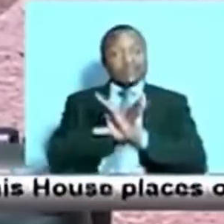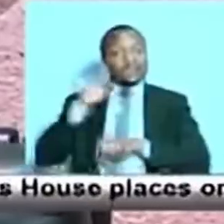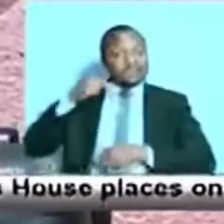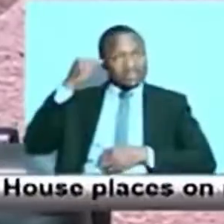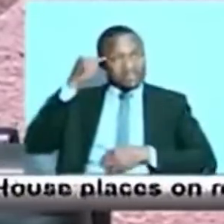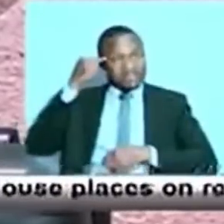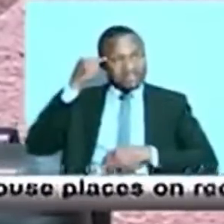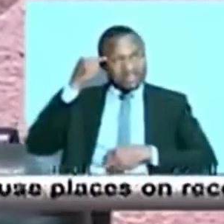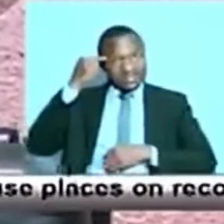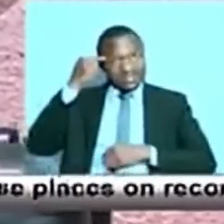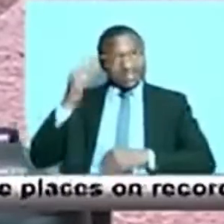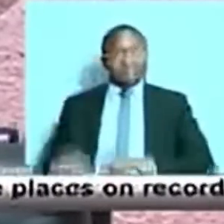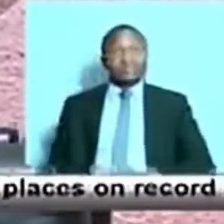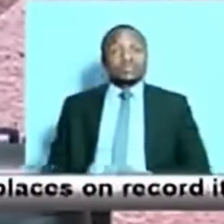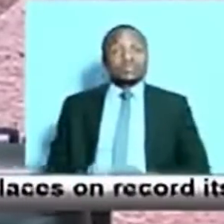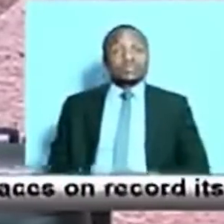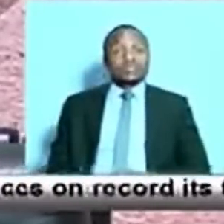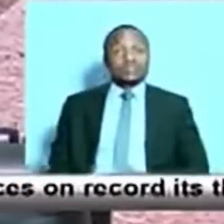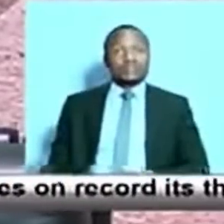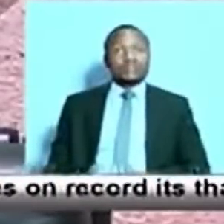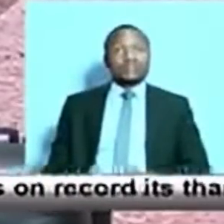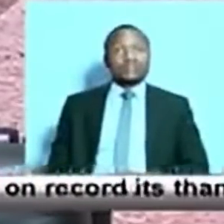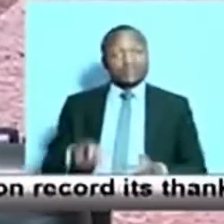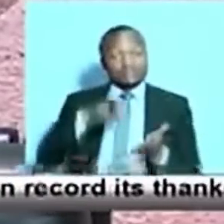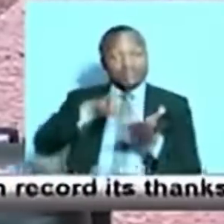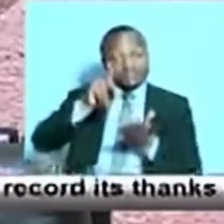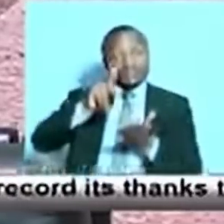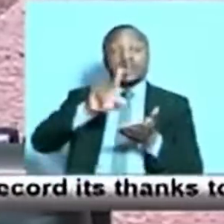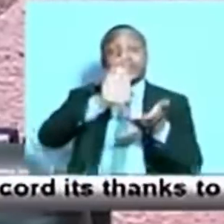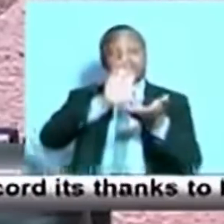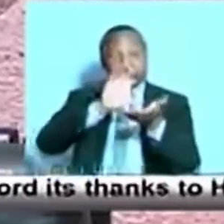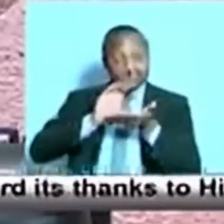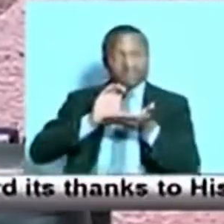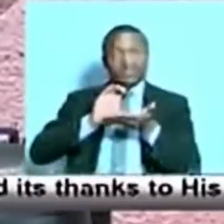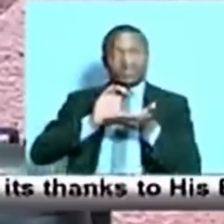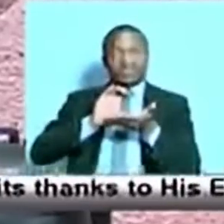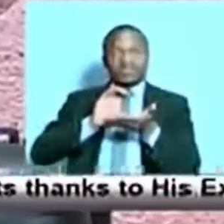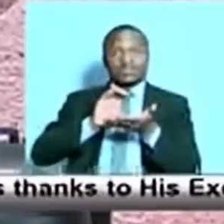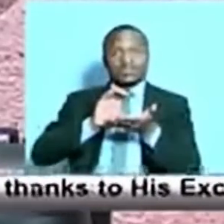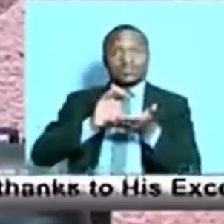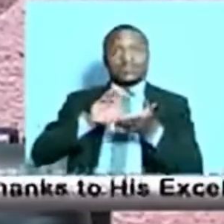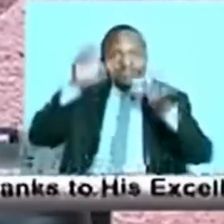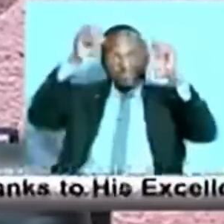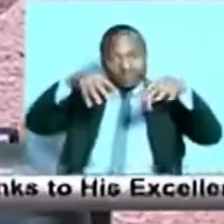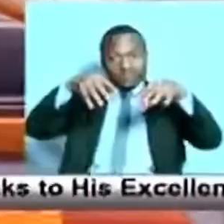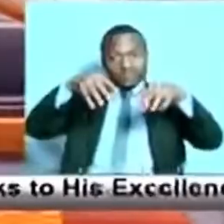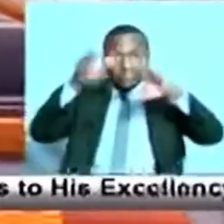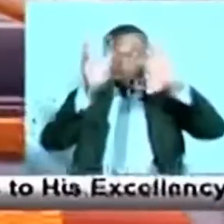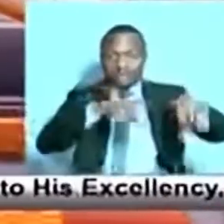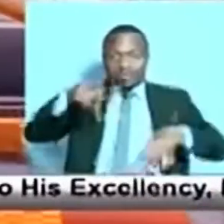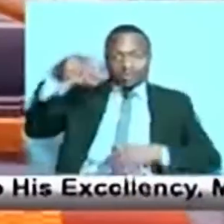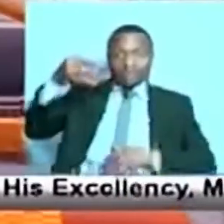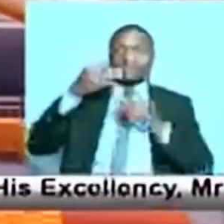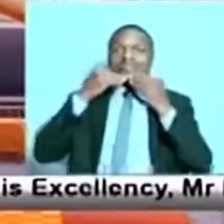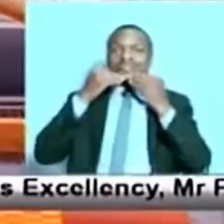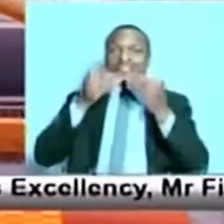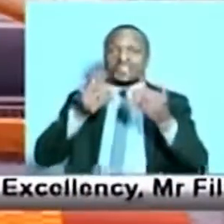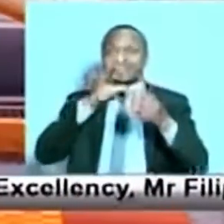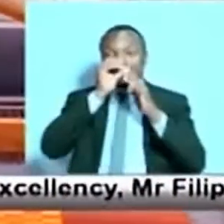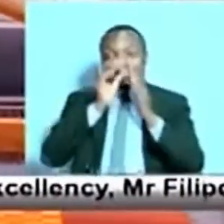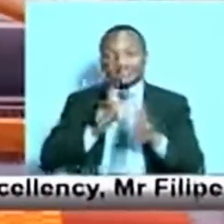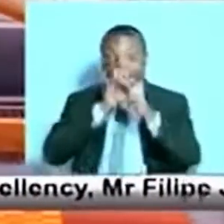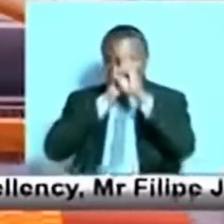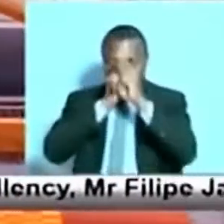with immediate effect the bill for electricity that has been left by PF. I thank you, Mr. Speaker. Thank you.